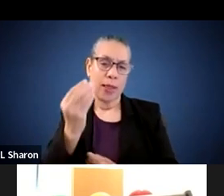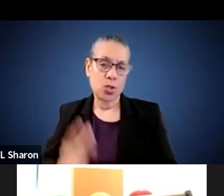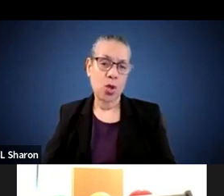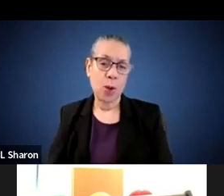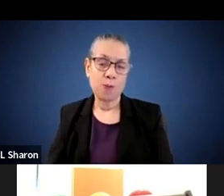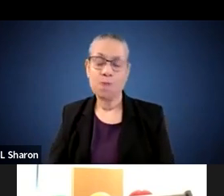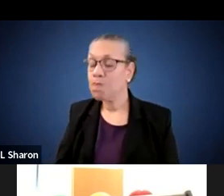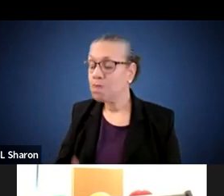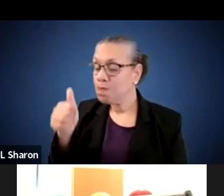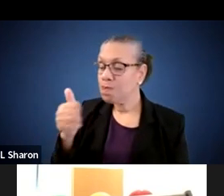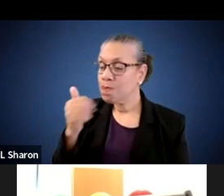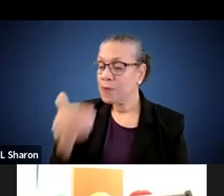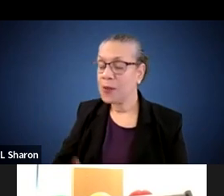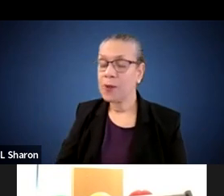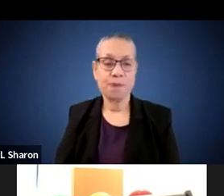yep